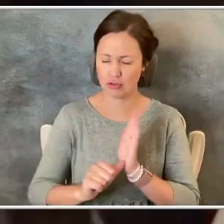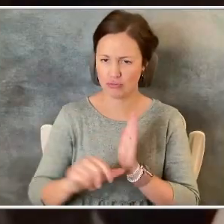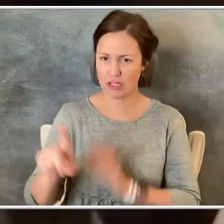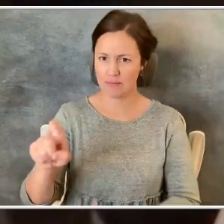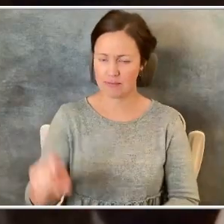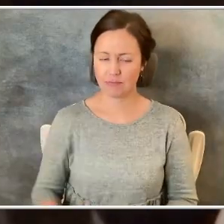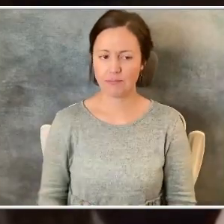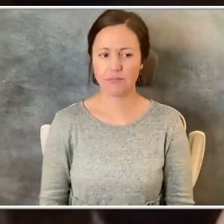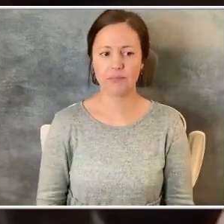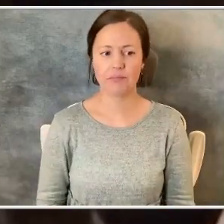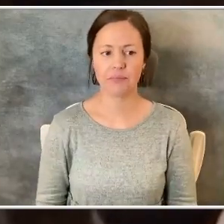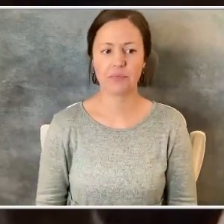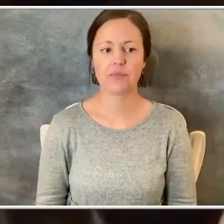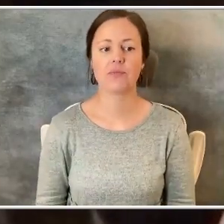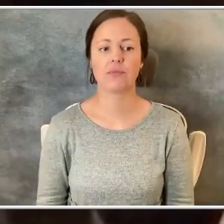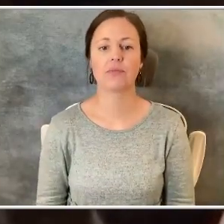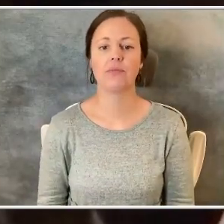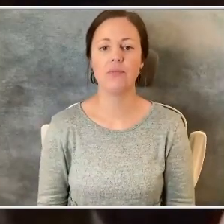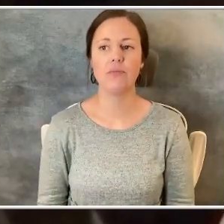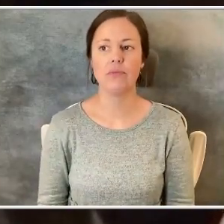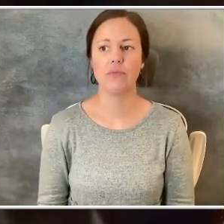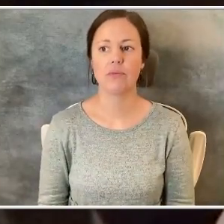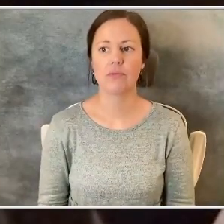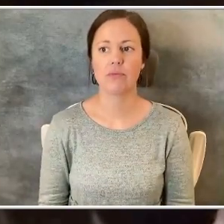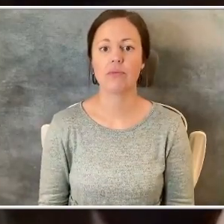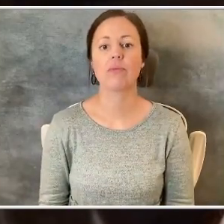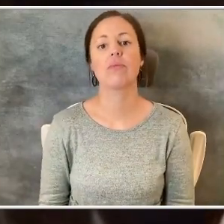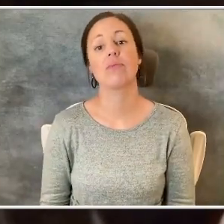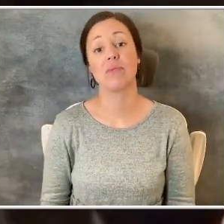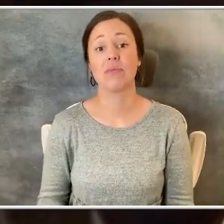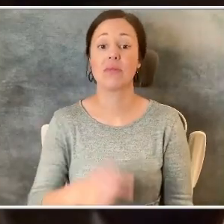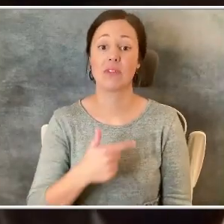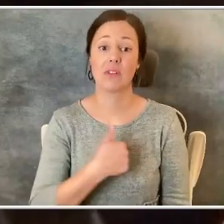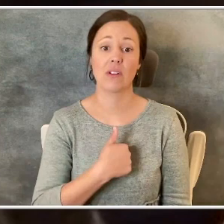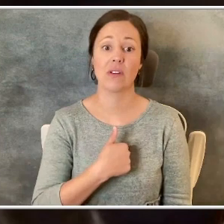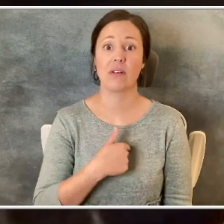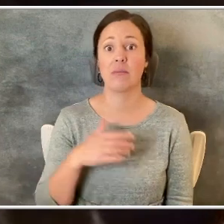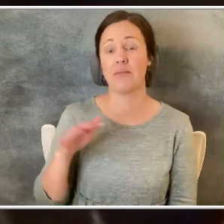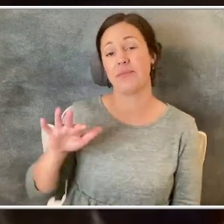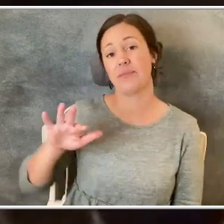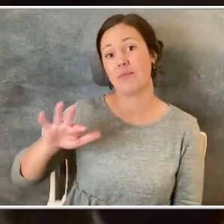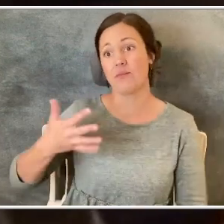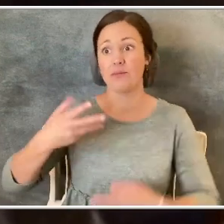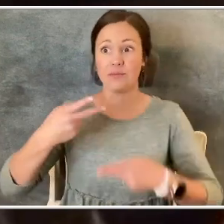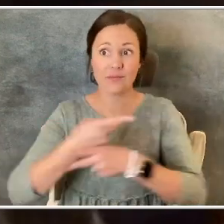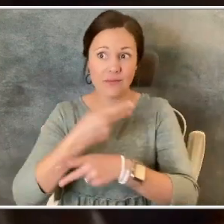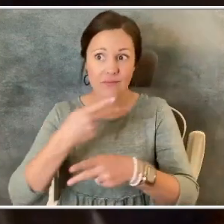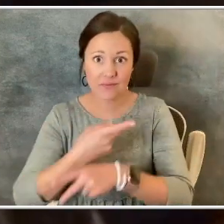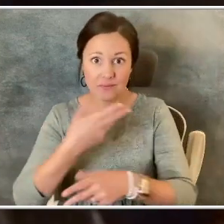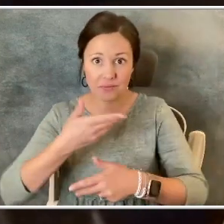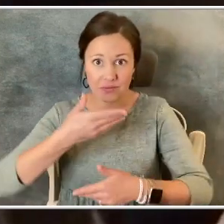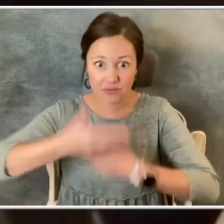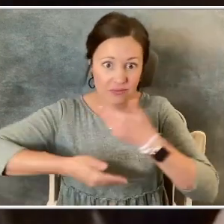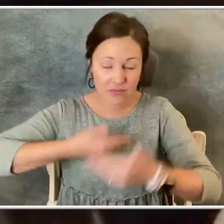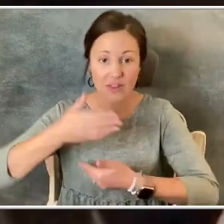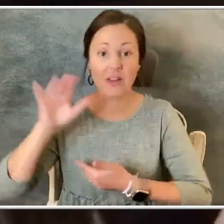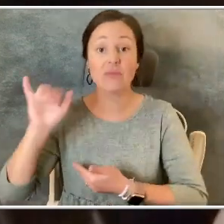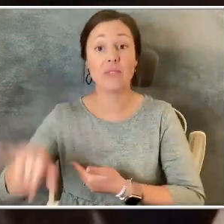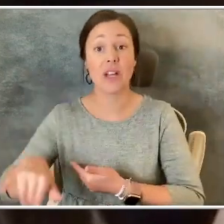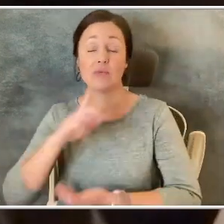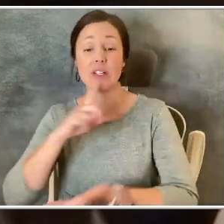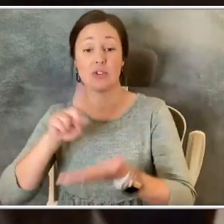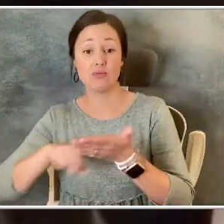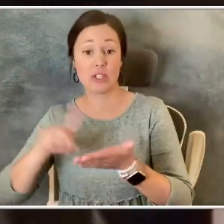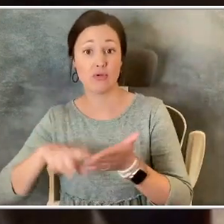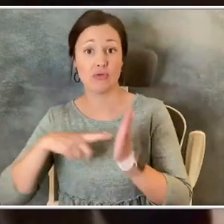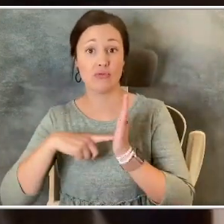So it's actually, I mean, it's something that I've been developing personally. It's something that's been shown to have improved blood